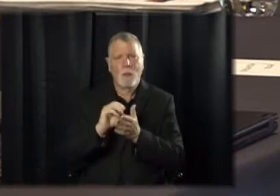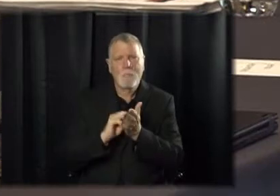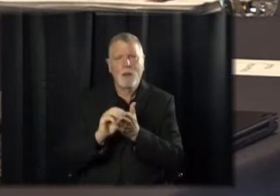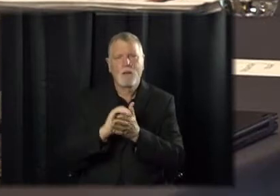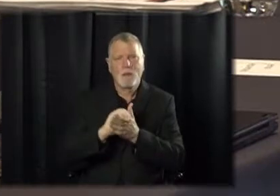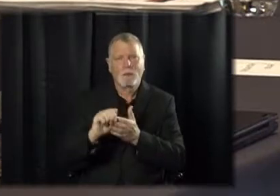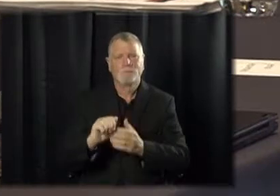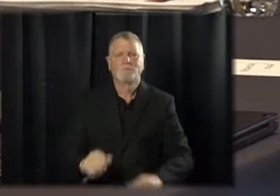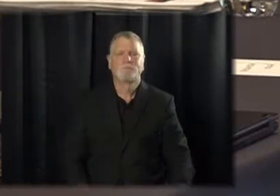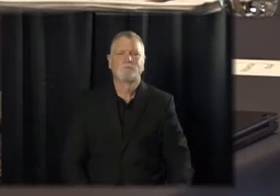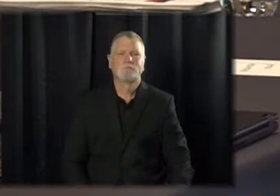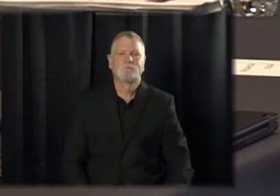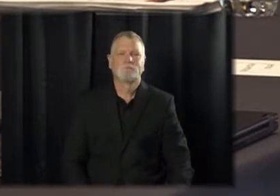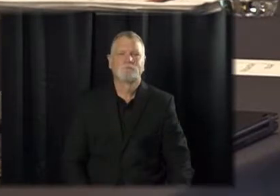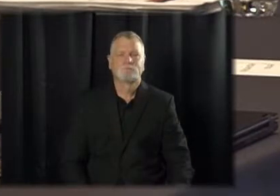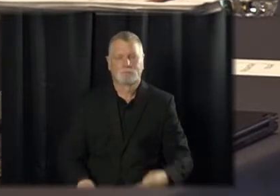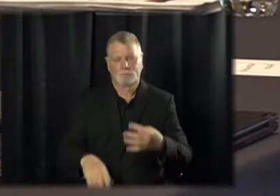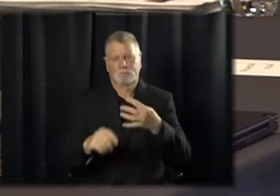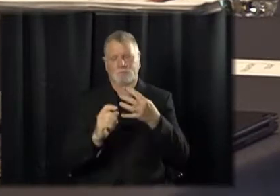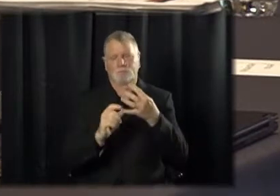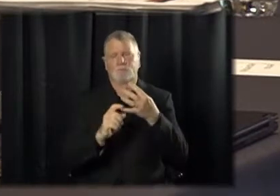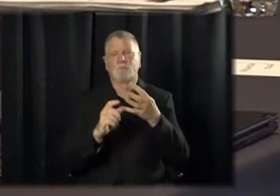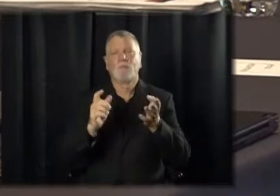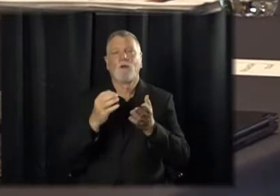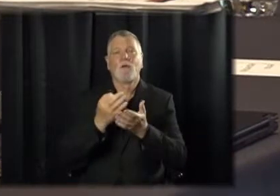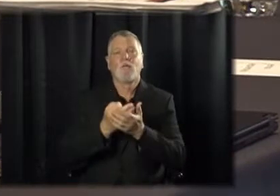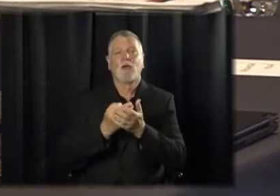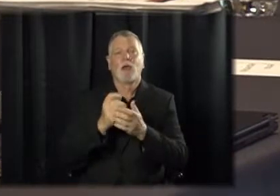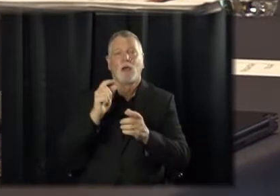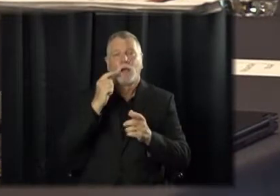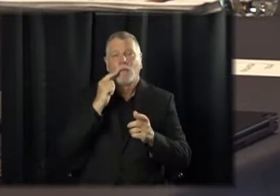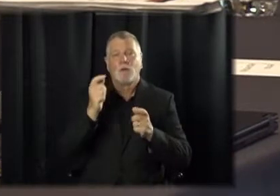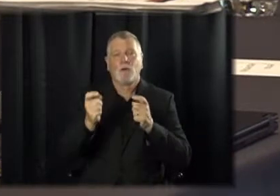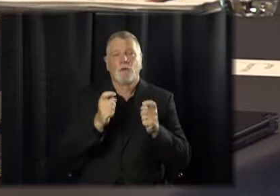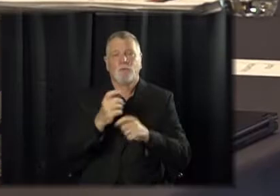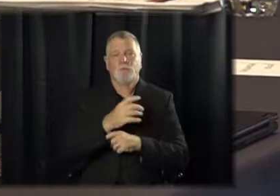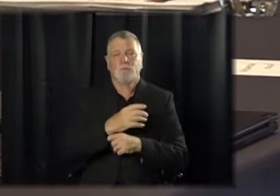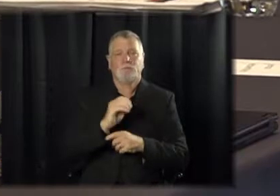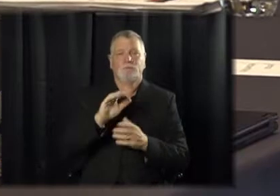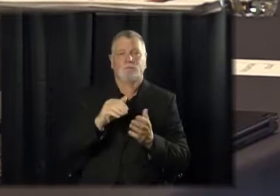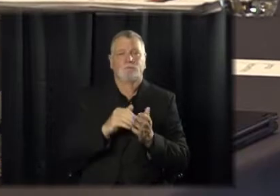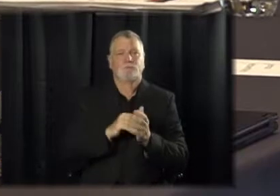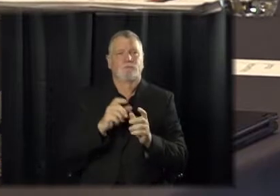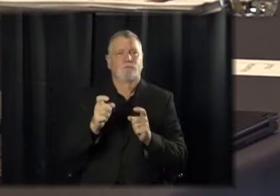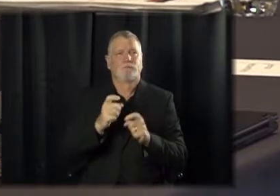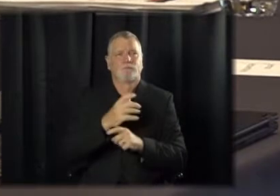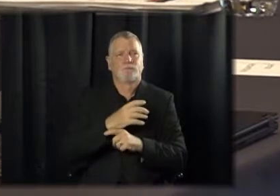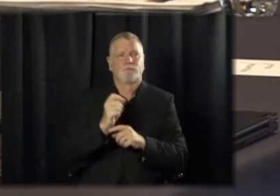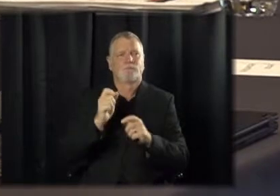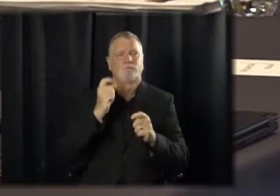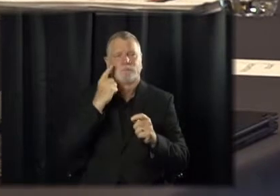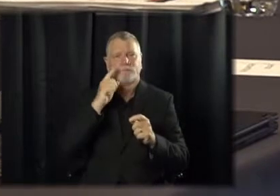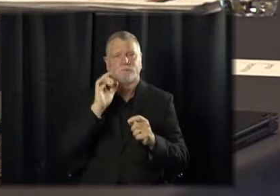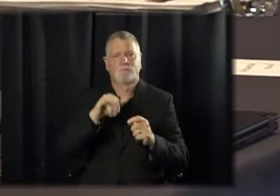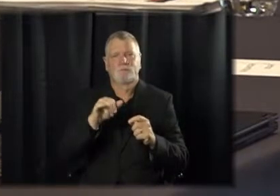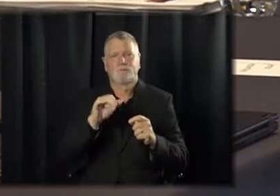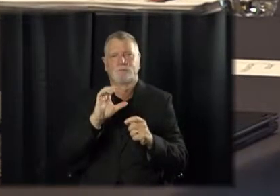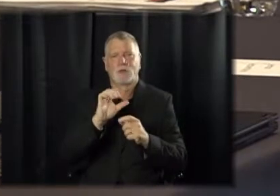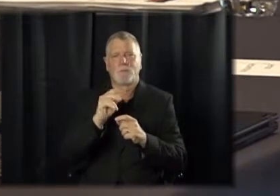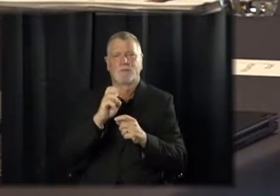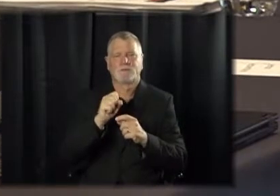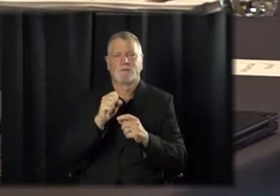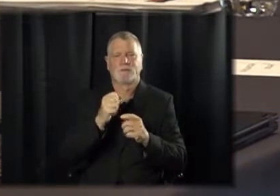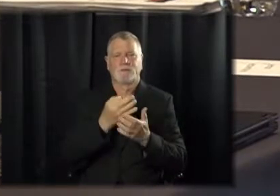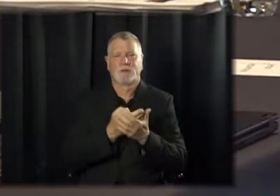Fourth, fiscal governance and controls. UPR should maintain an adequate central control and transparency into campus